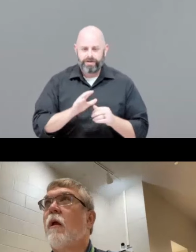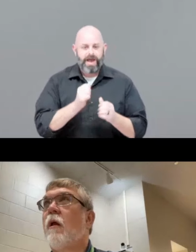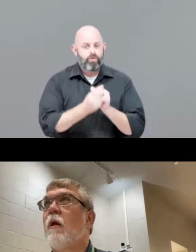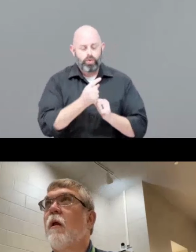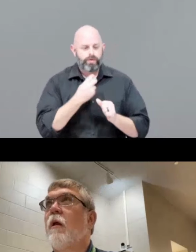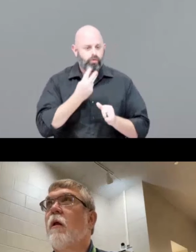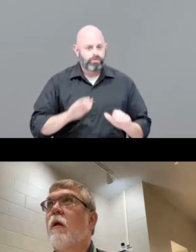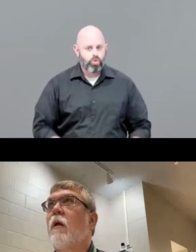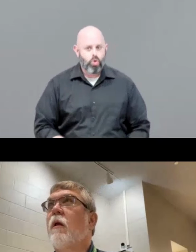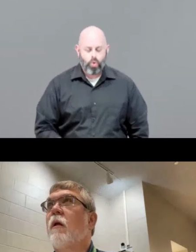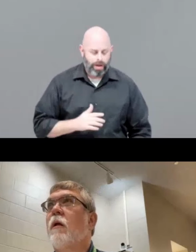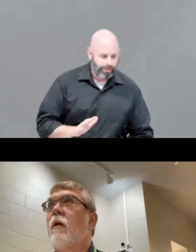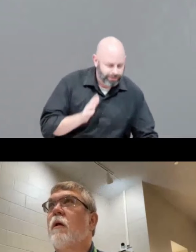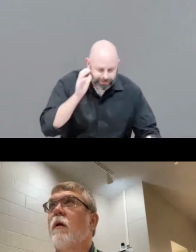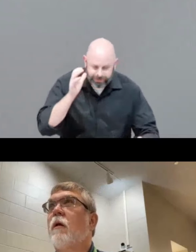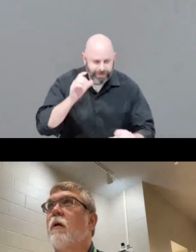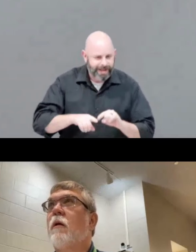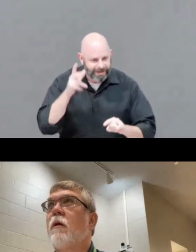your job, please.